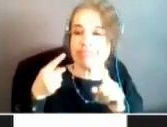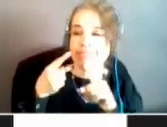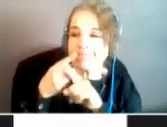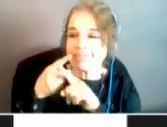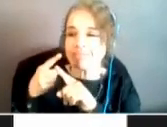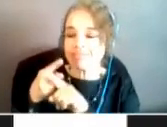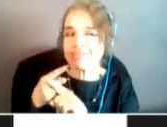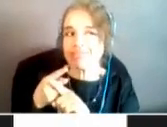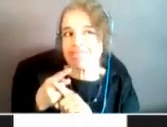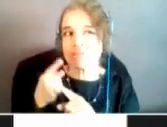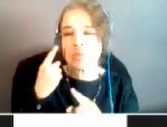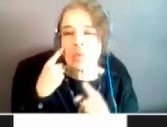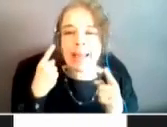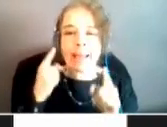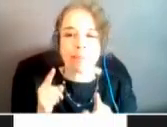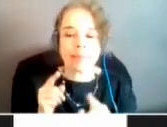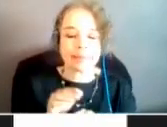happens,